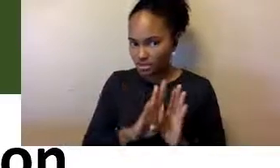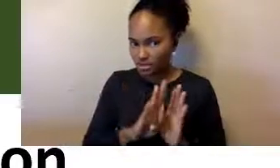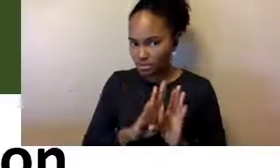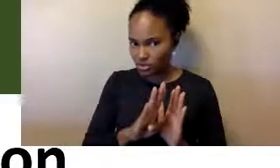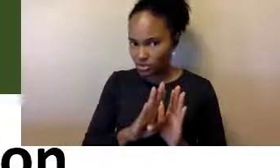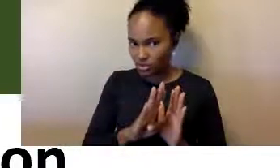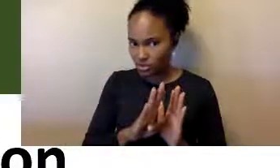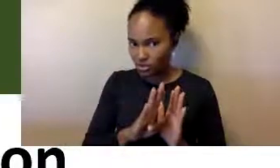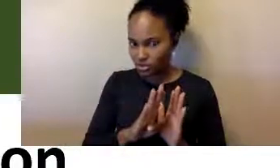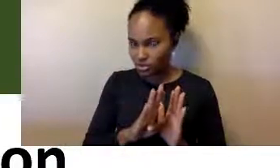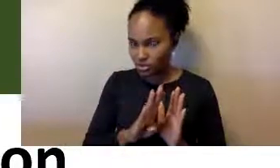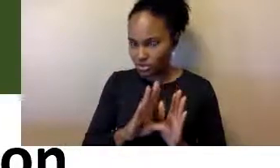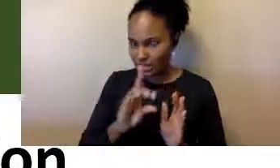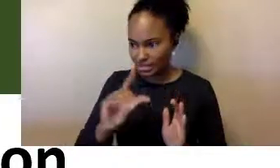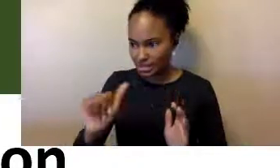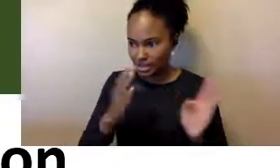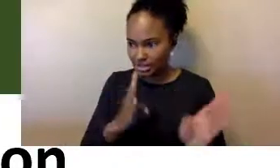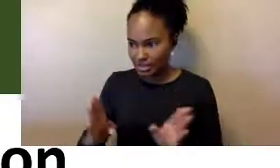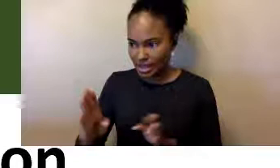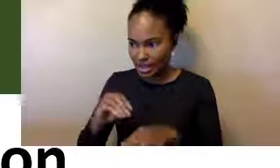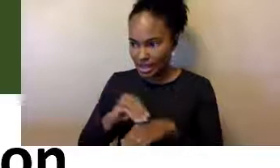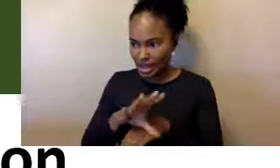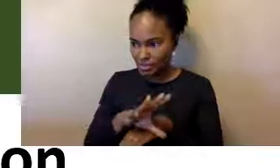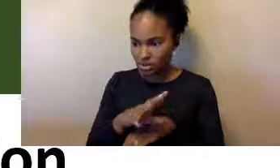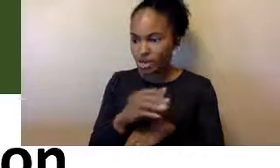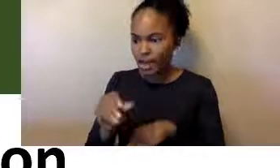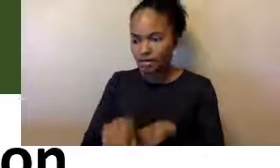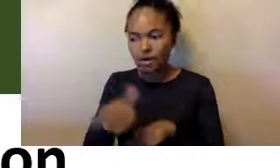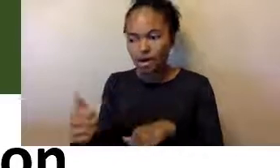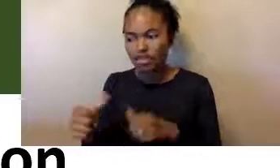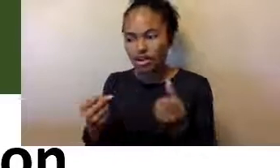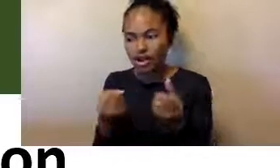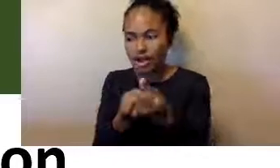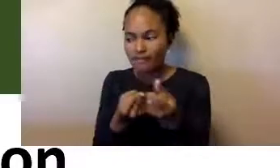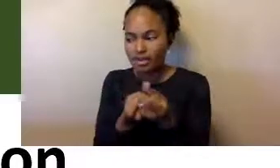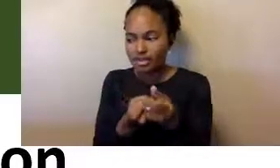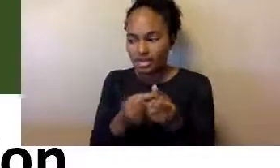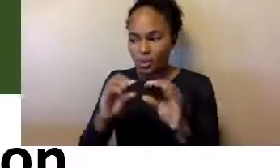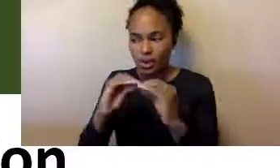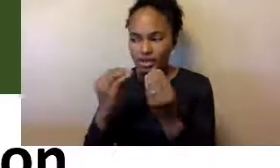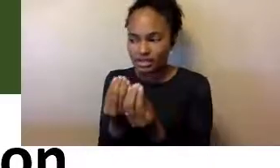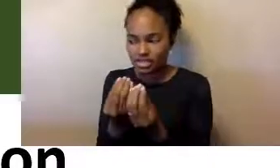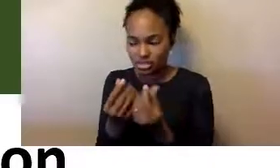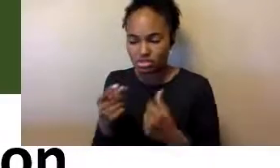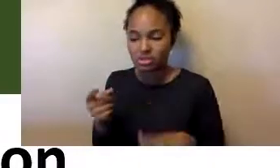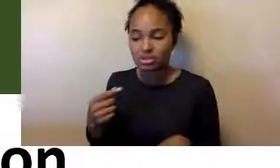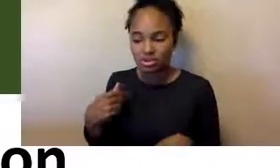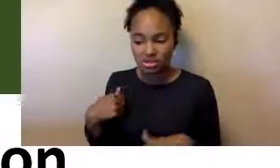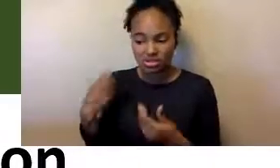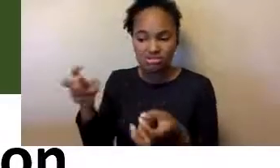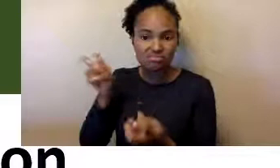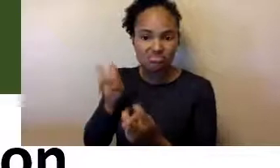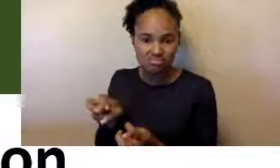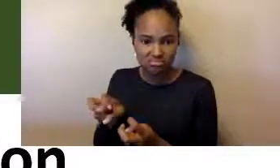Disabilities Planning Council, and a number of other advocacy organizations, and we did issue